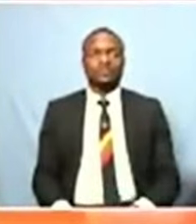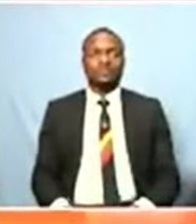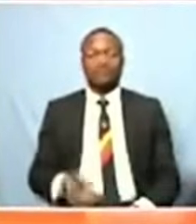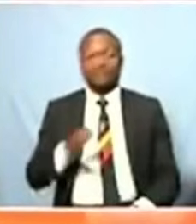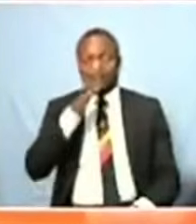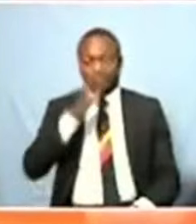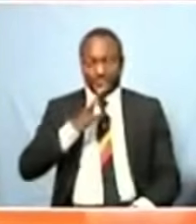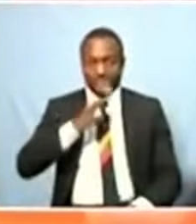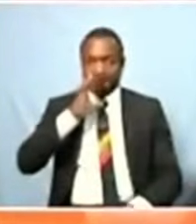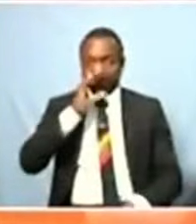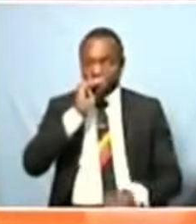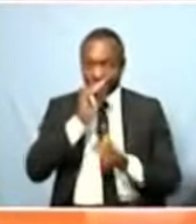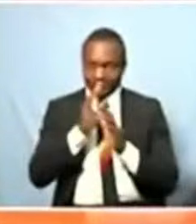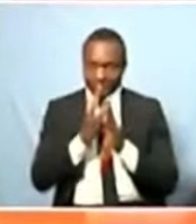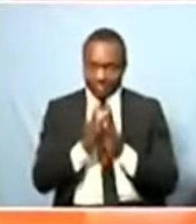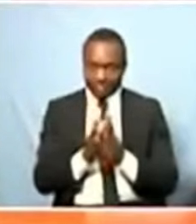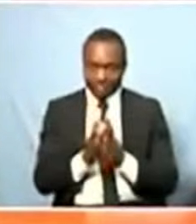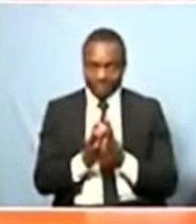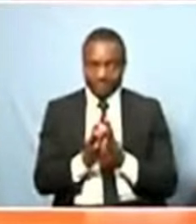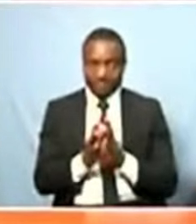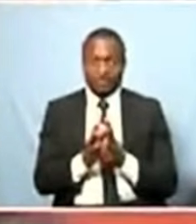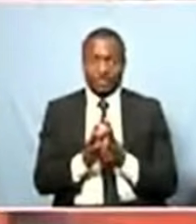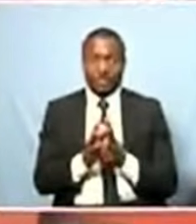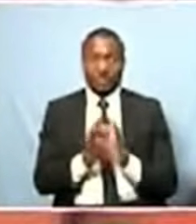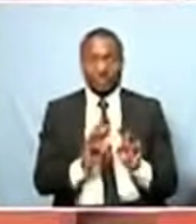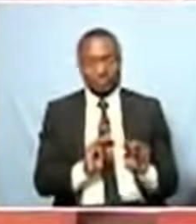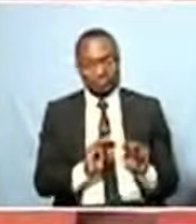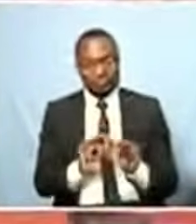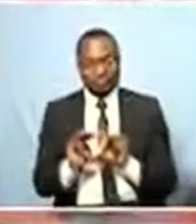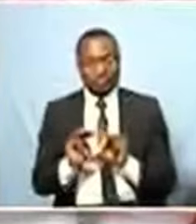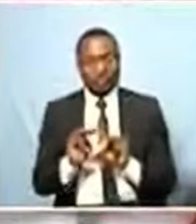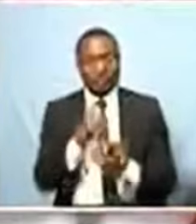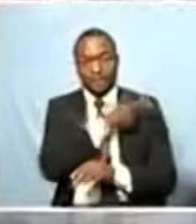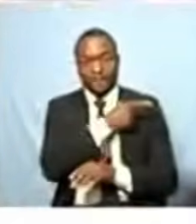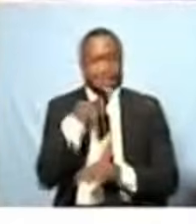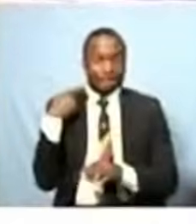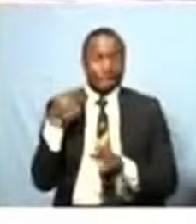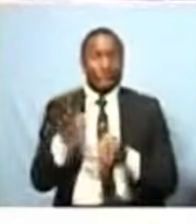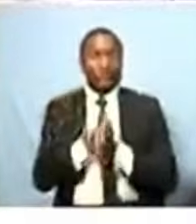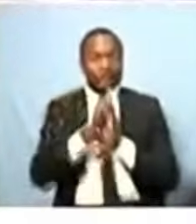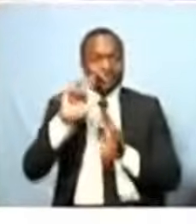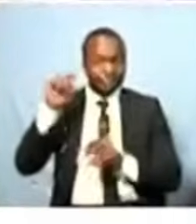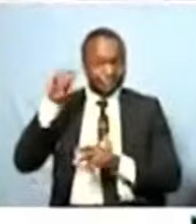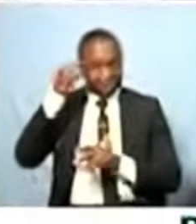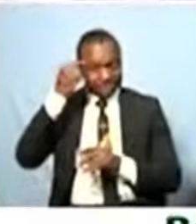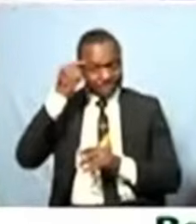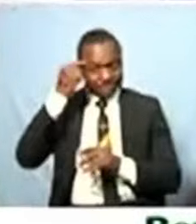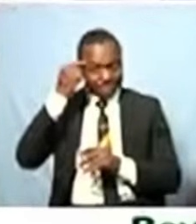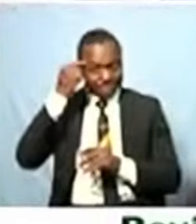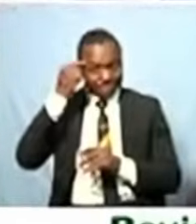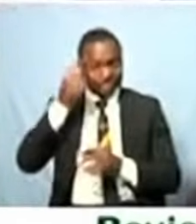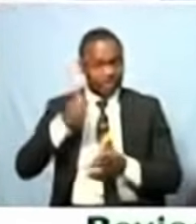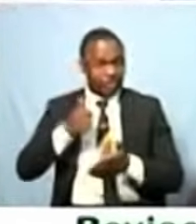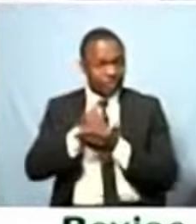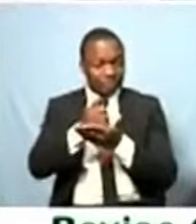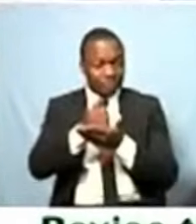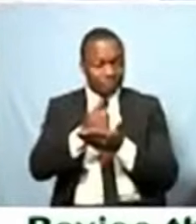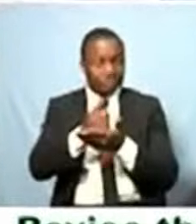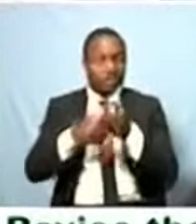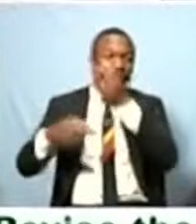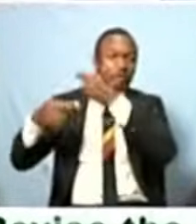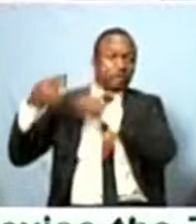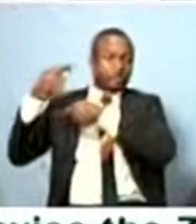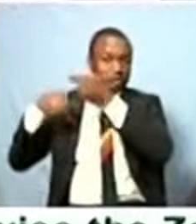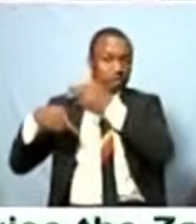Madam Speaker, I beg to move that this House urges government to facilitate the revision